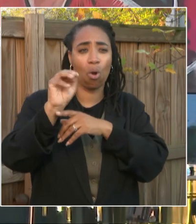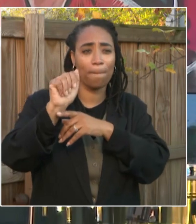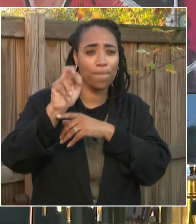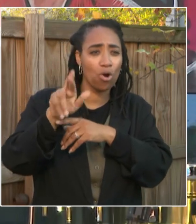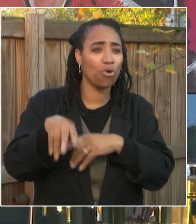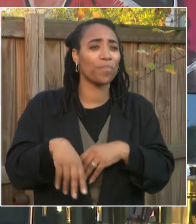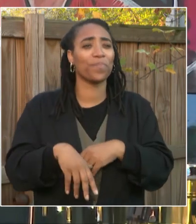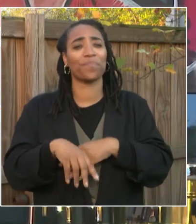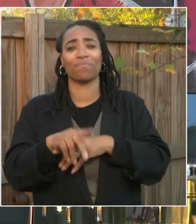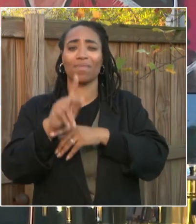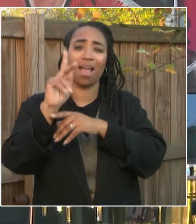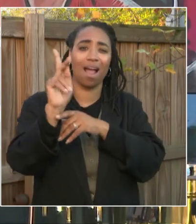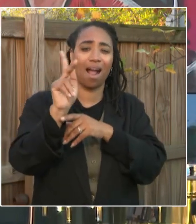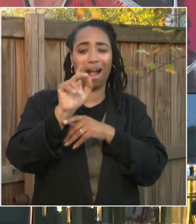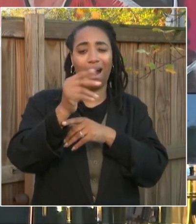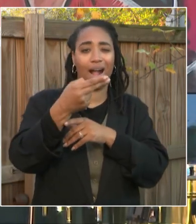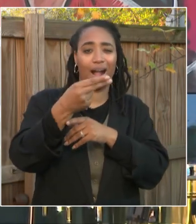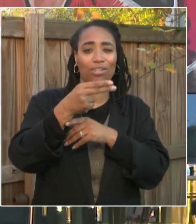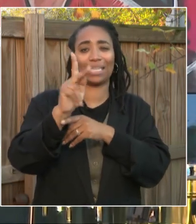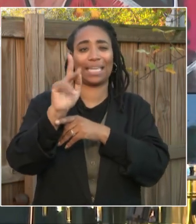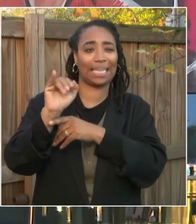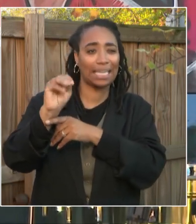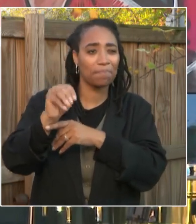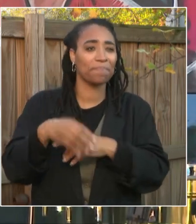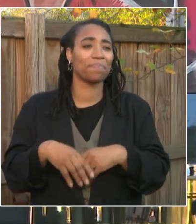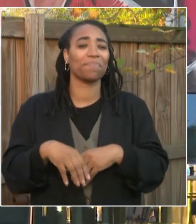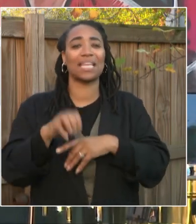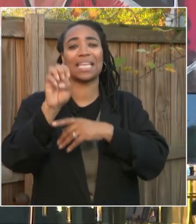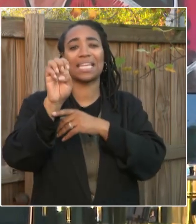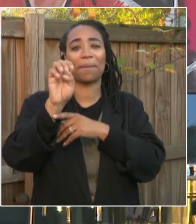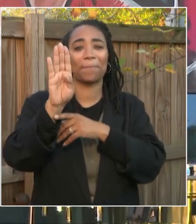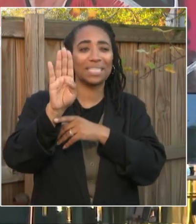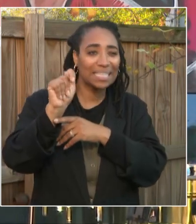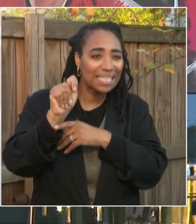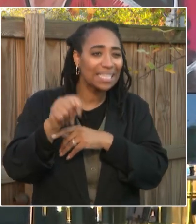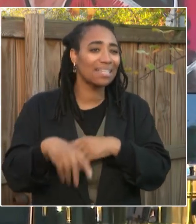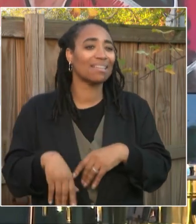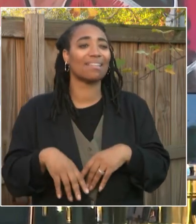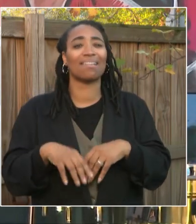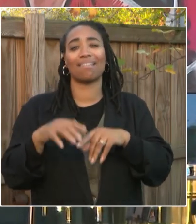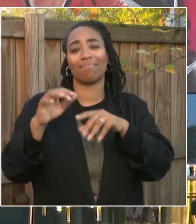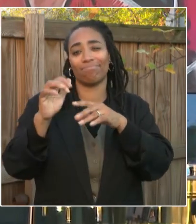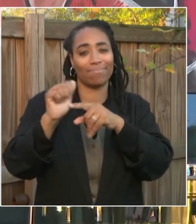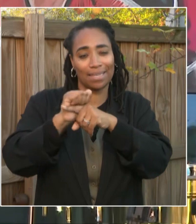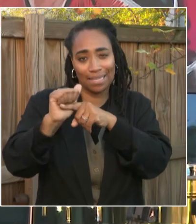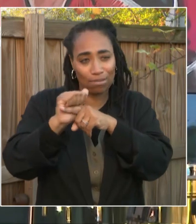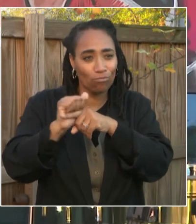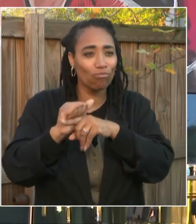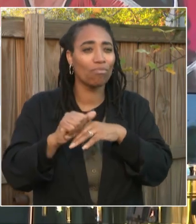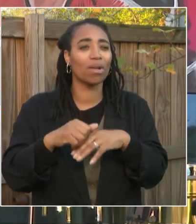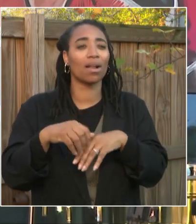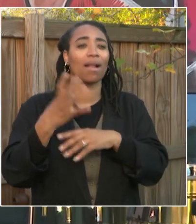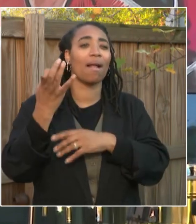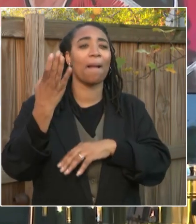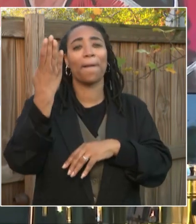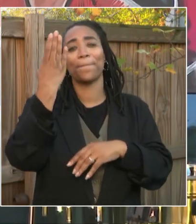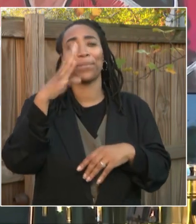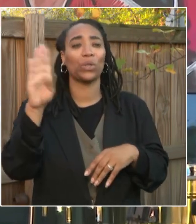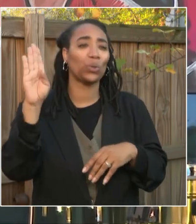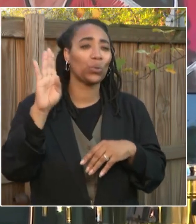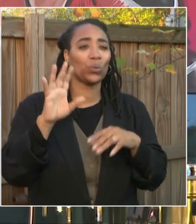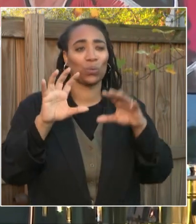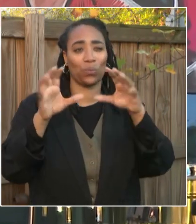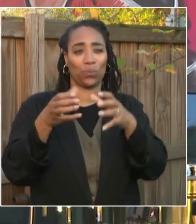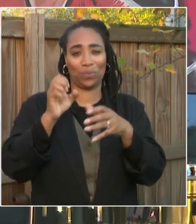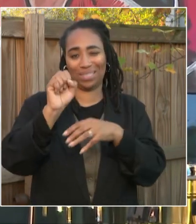Blue Sky Construction. My guy Scotty. And Scotty is the last person I'll talk about.